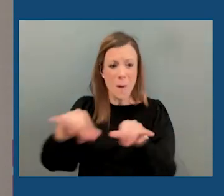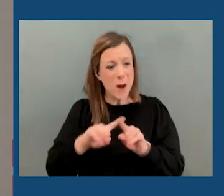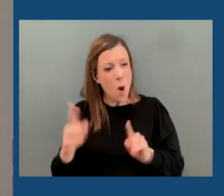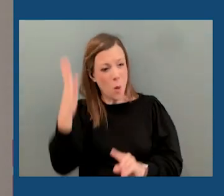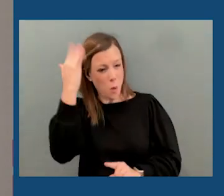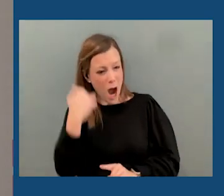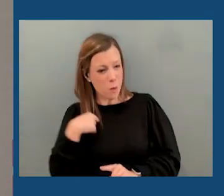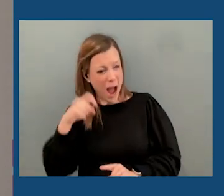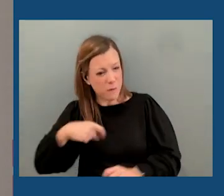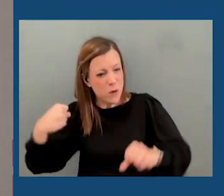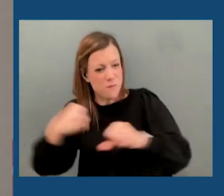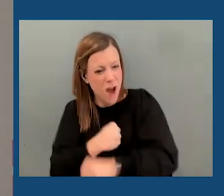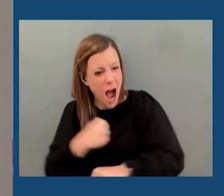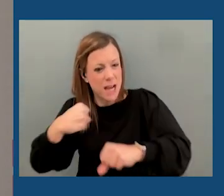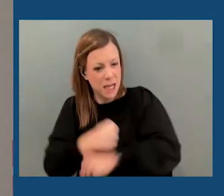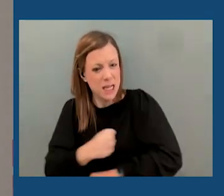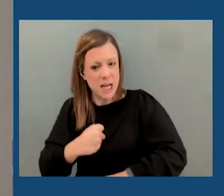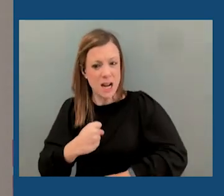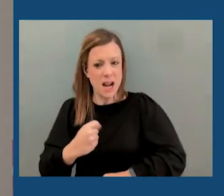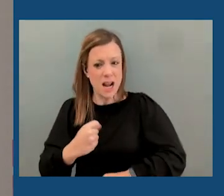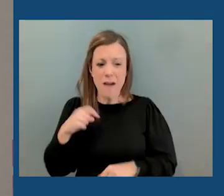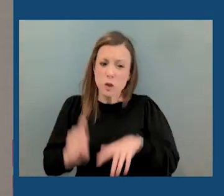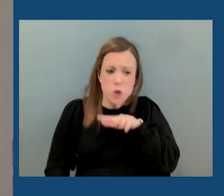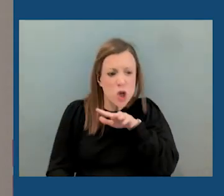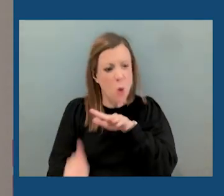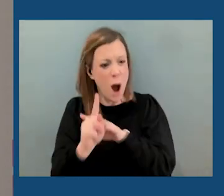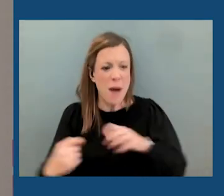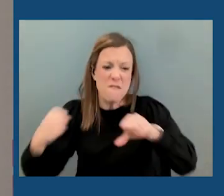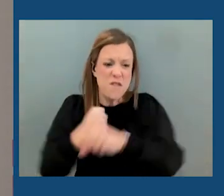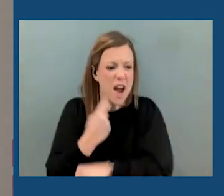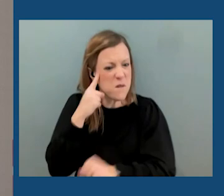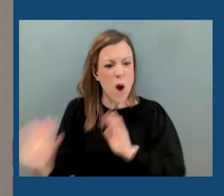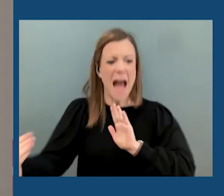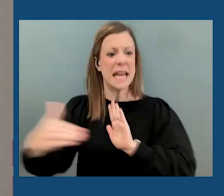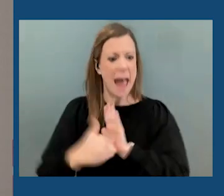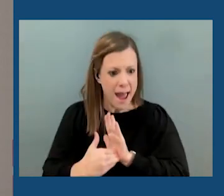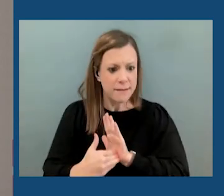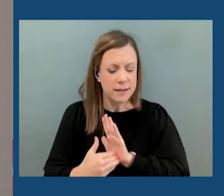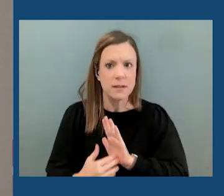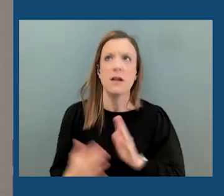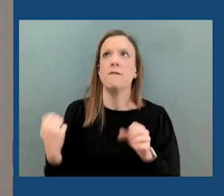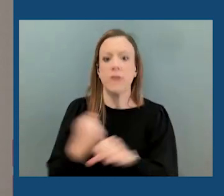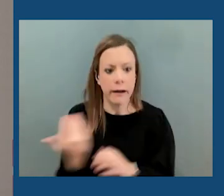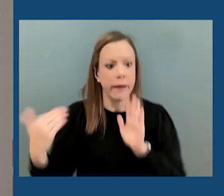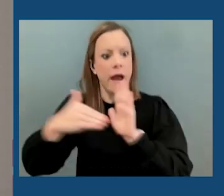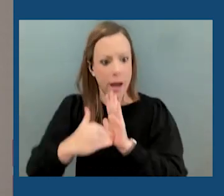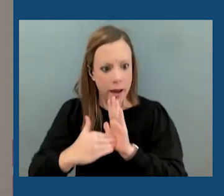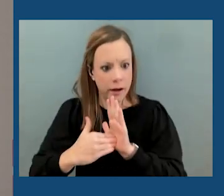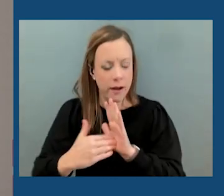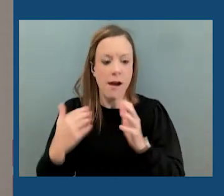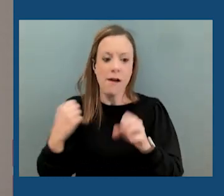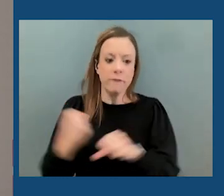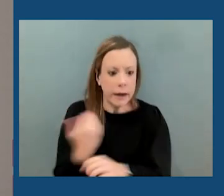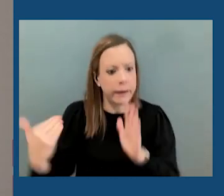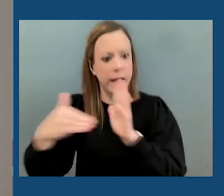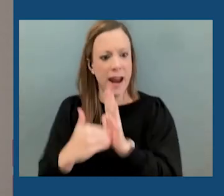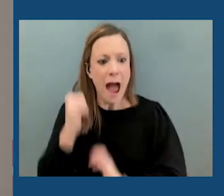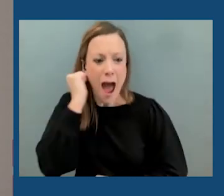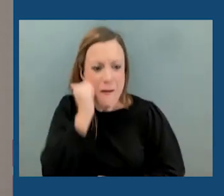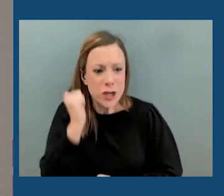have to show up every day and fight for the same thing every day, every week, every